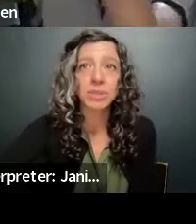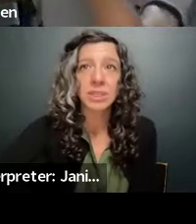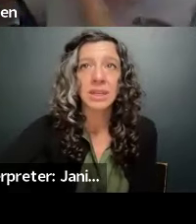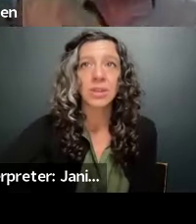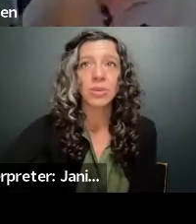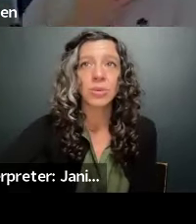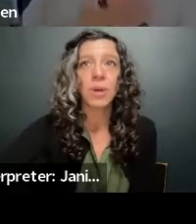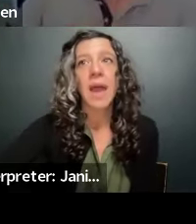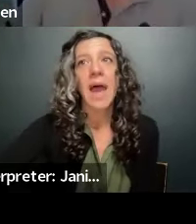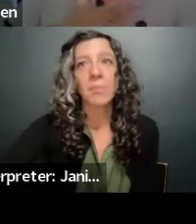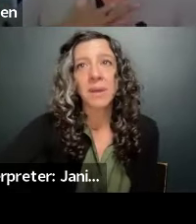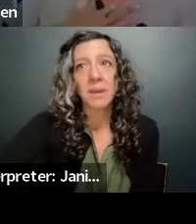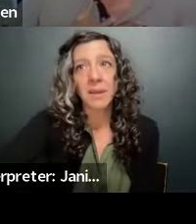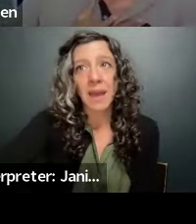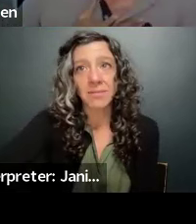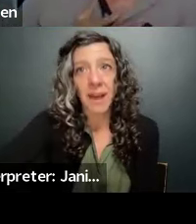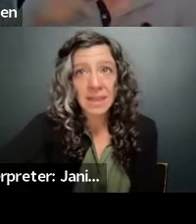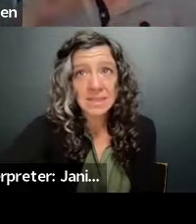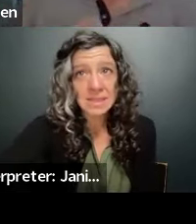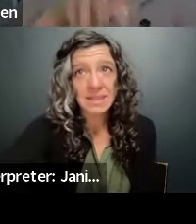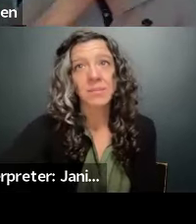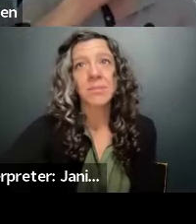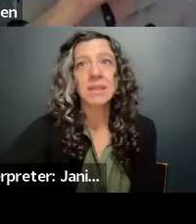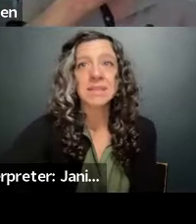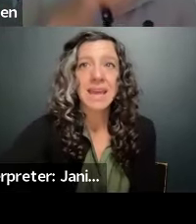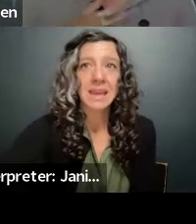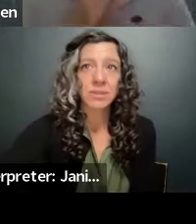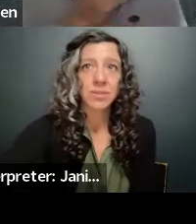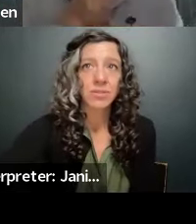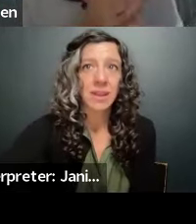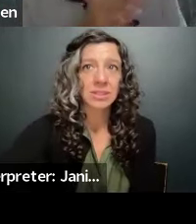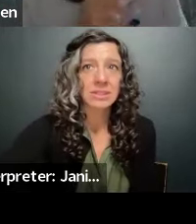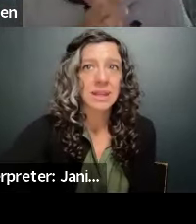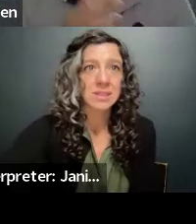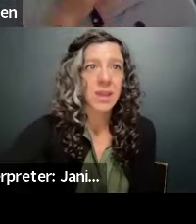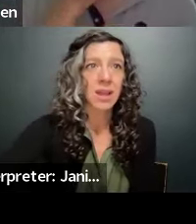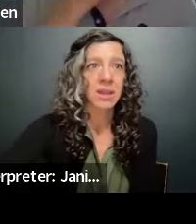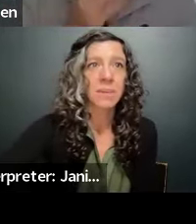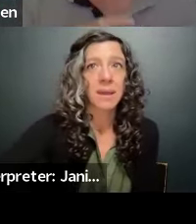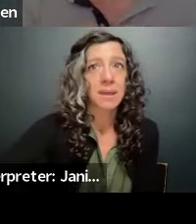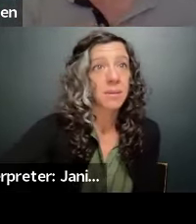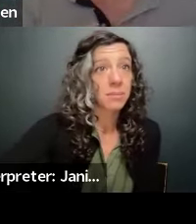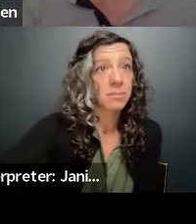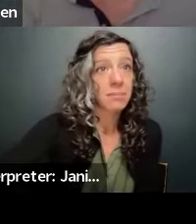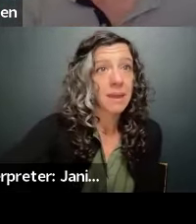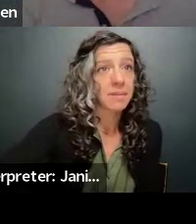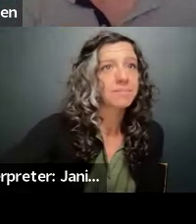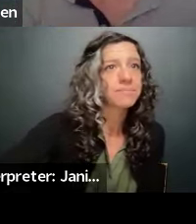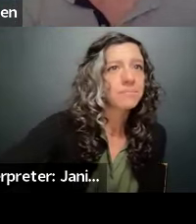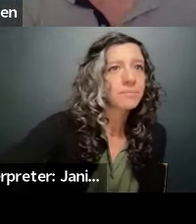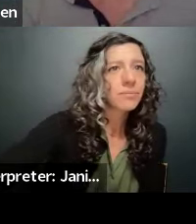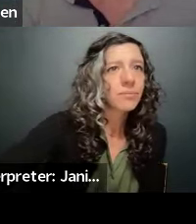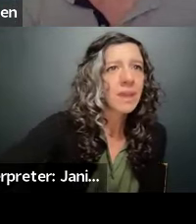really appreciate you helping advise me to take those certification tests so that I could make